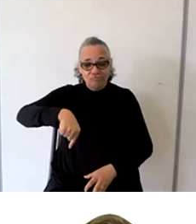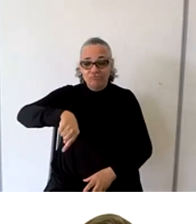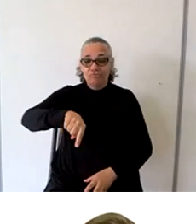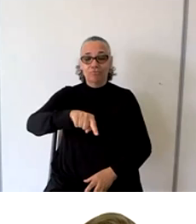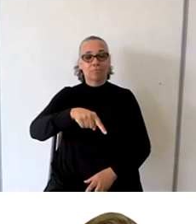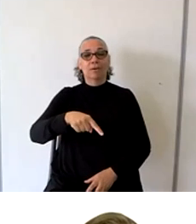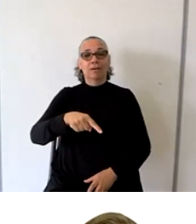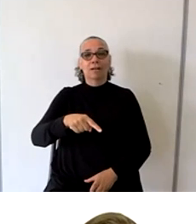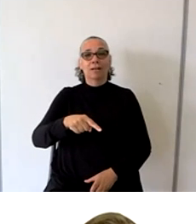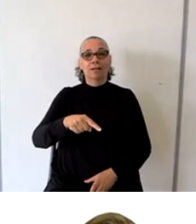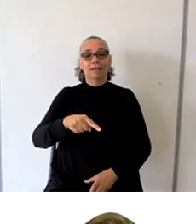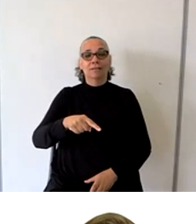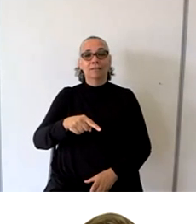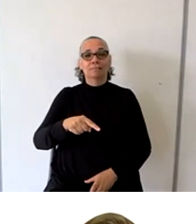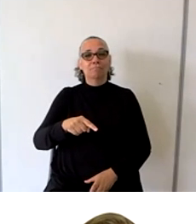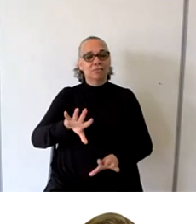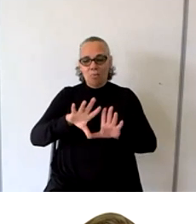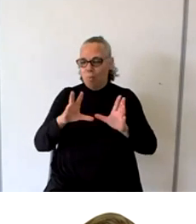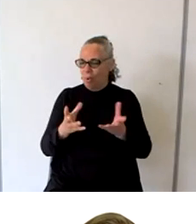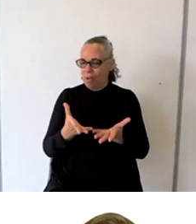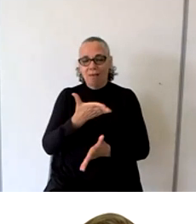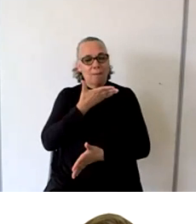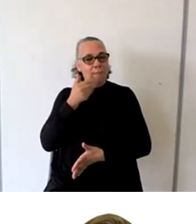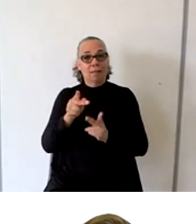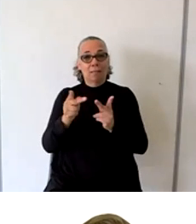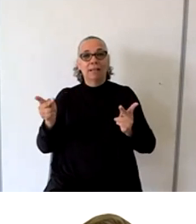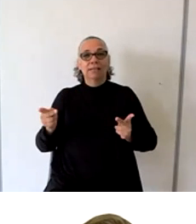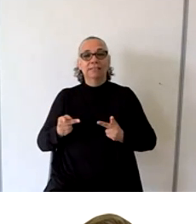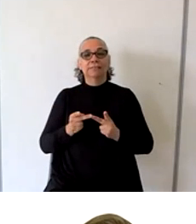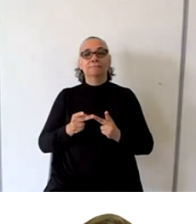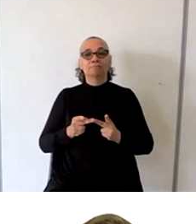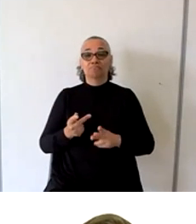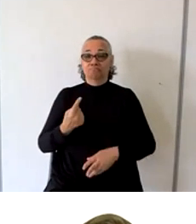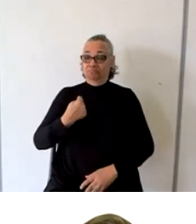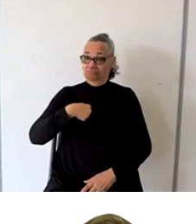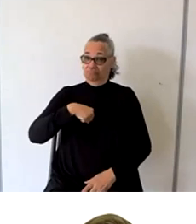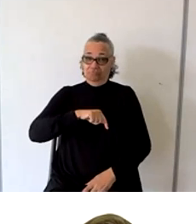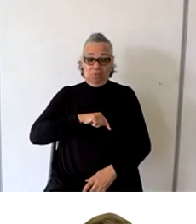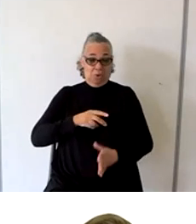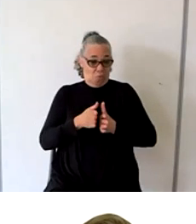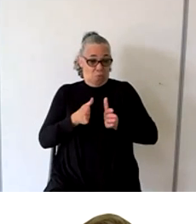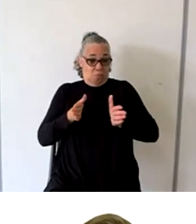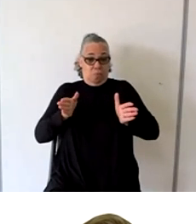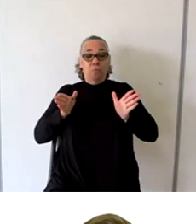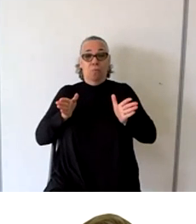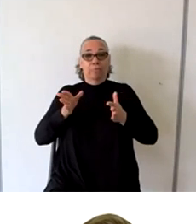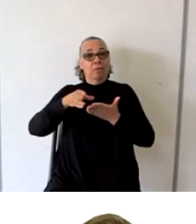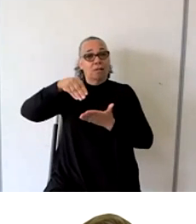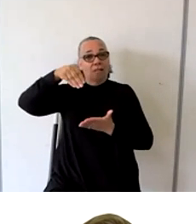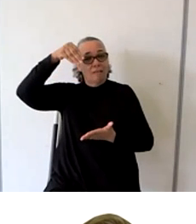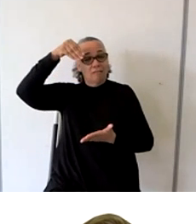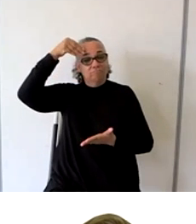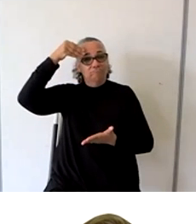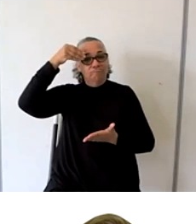know, make the world a better place. And when we're open to learning about